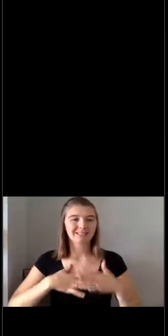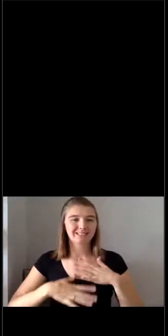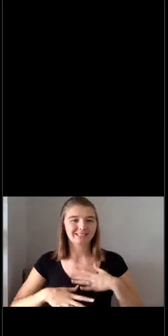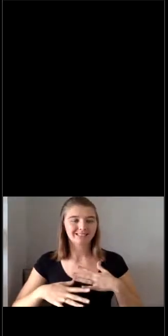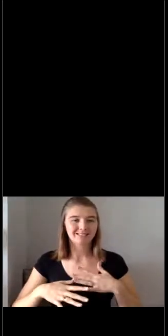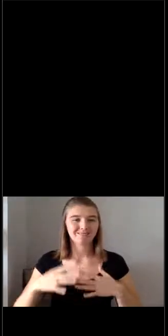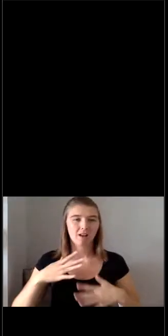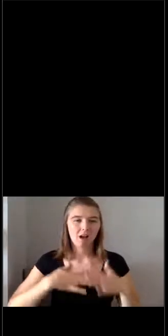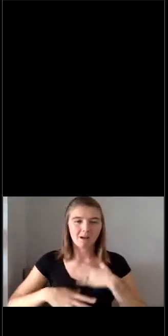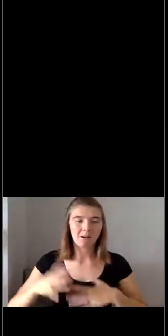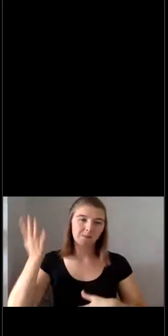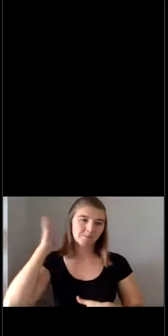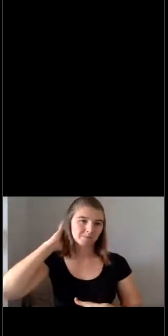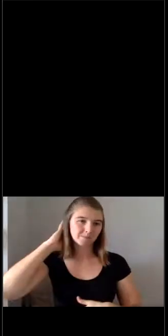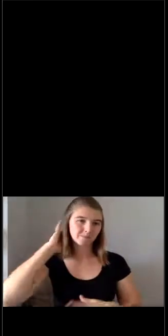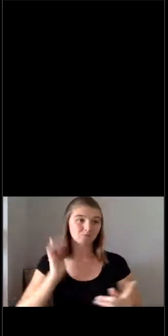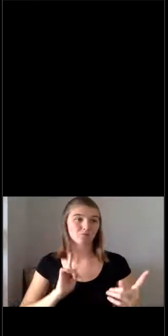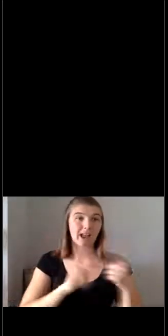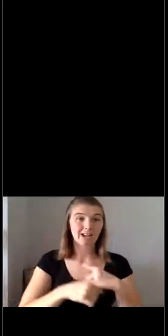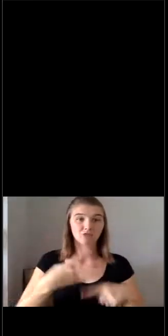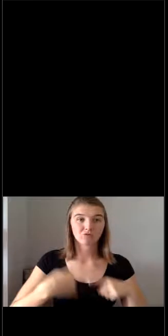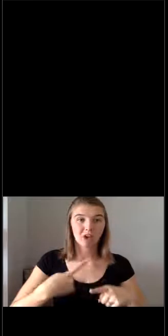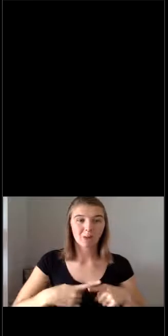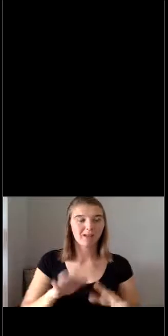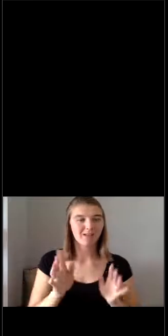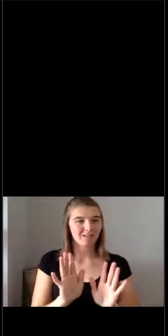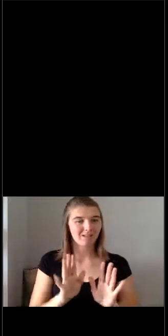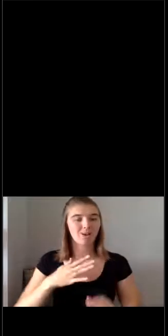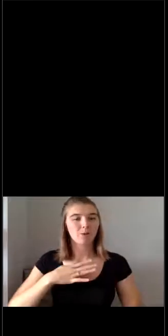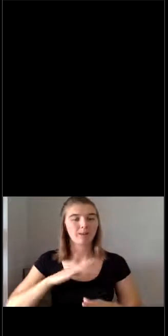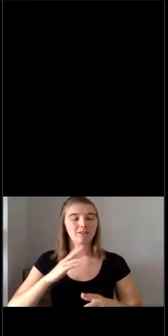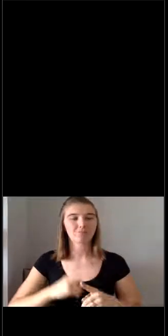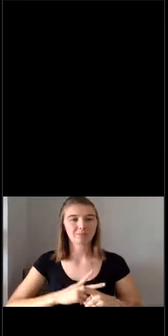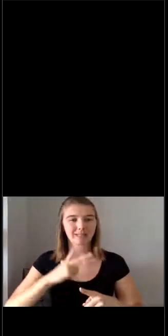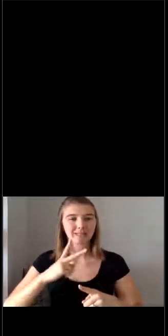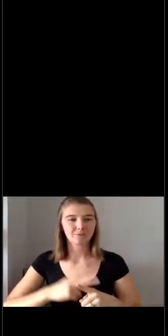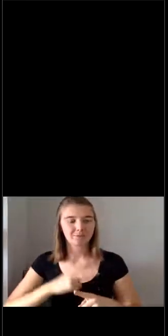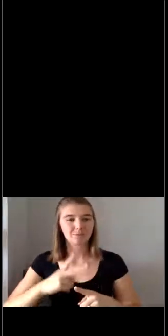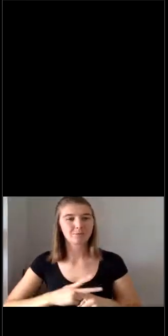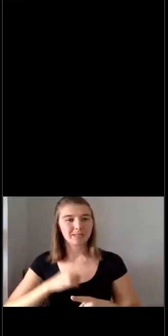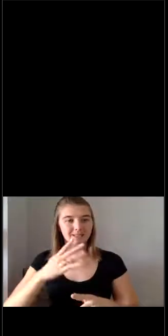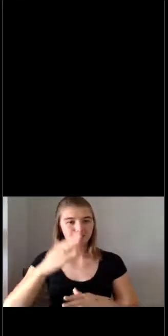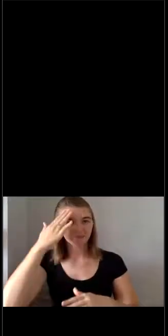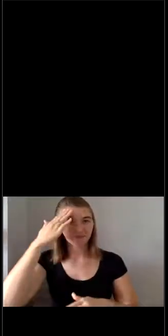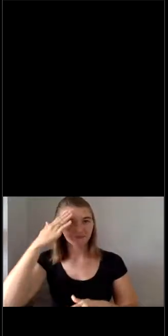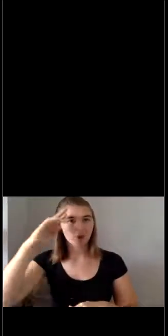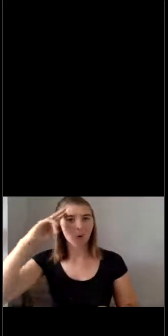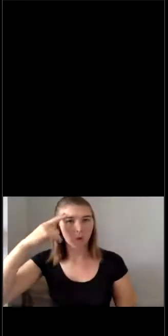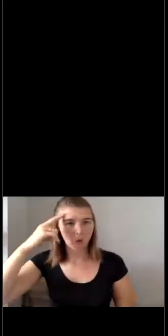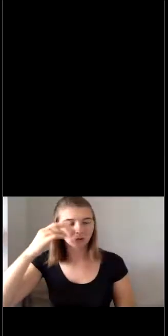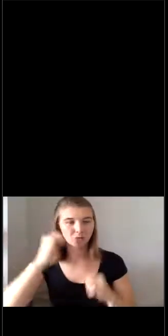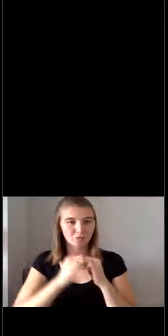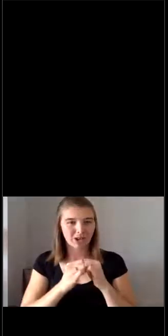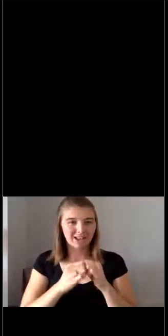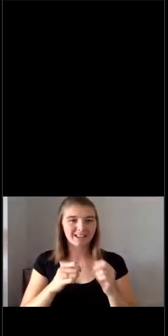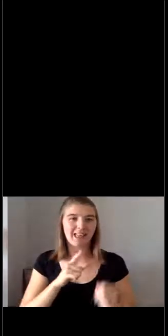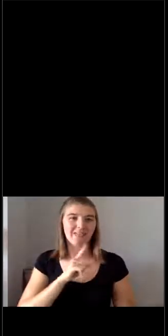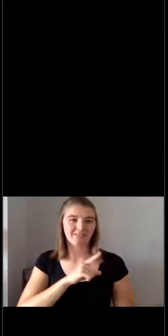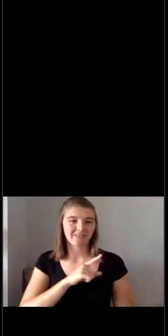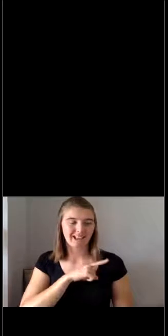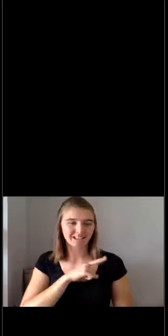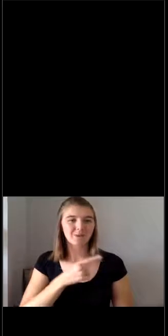last 2, 3, or 4 months, we keep repeating them because we're under stress and we're triggering that chimp brain. When we pause for perspective, we're able to engage